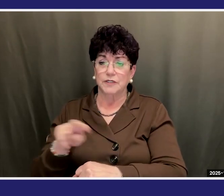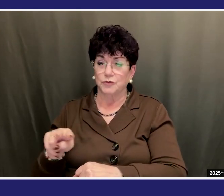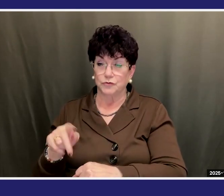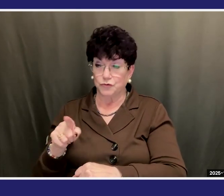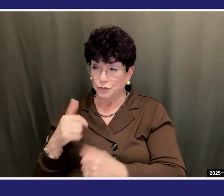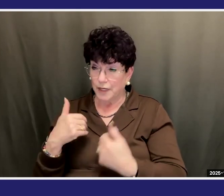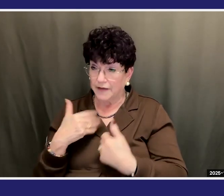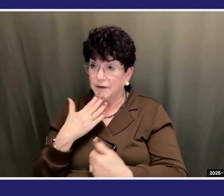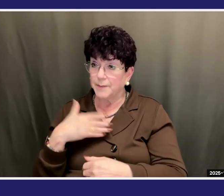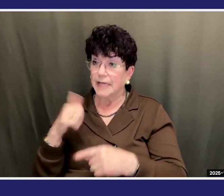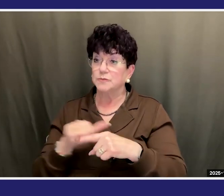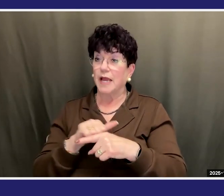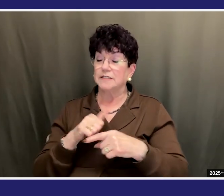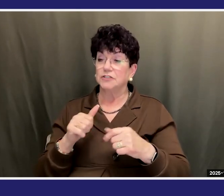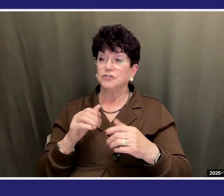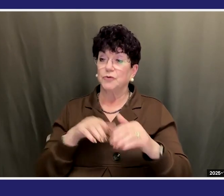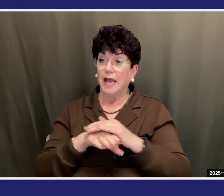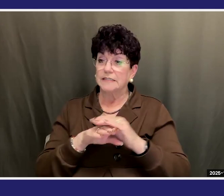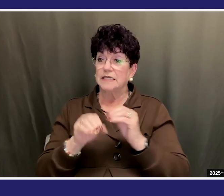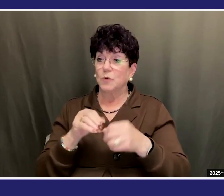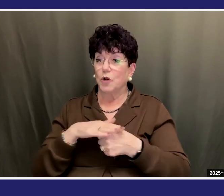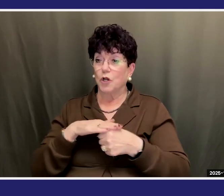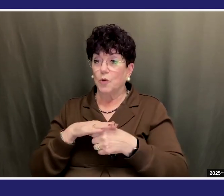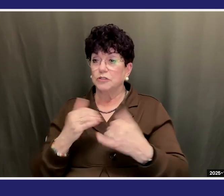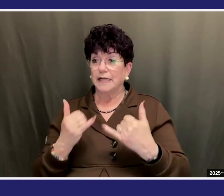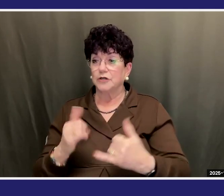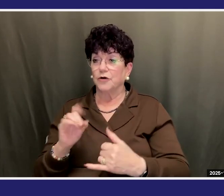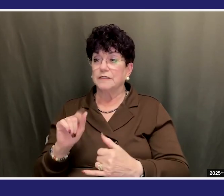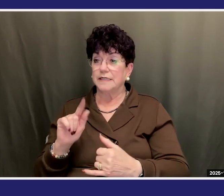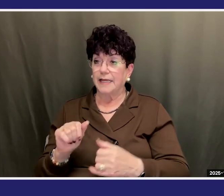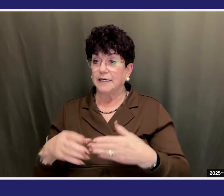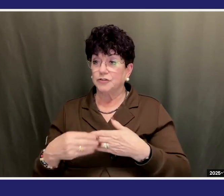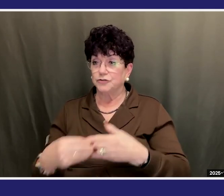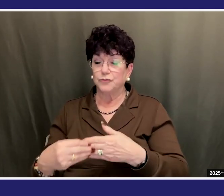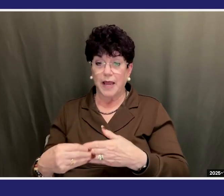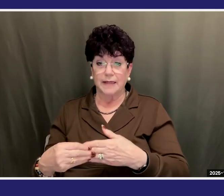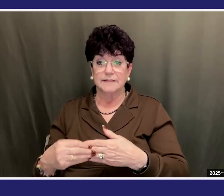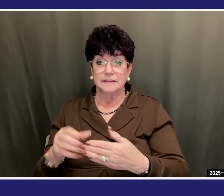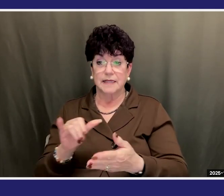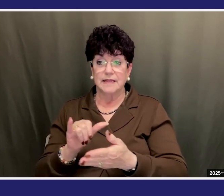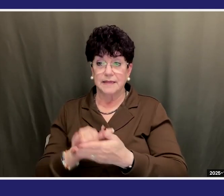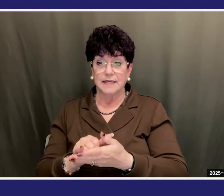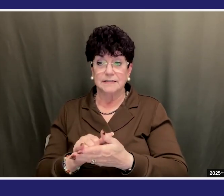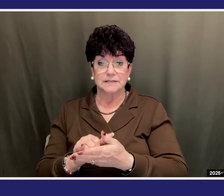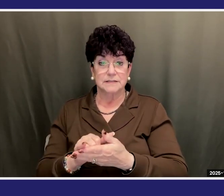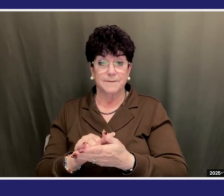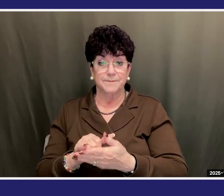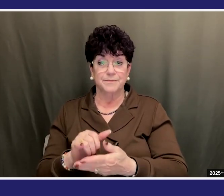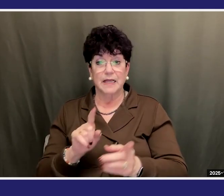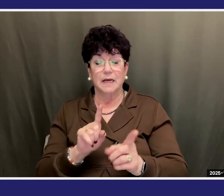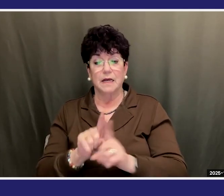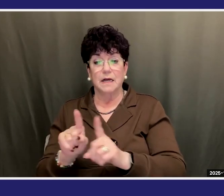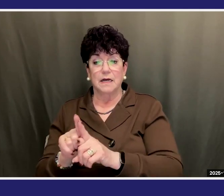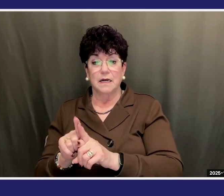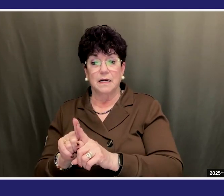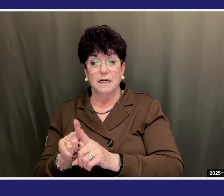approach to access more local and current data to direct outreach in prevention and intervention? Additionally,